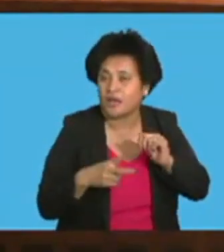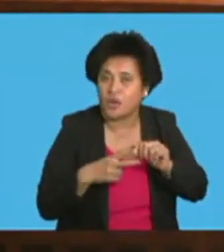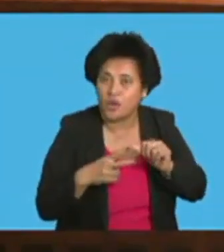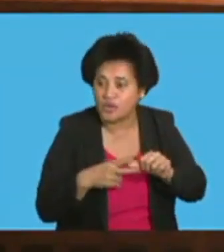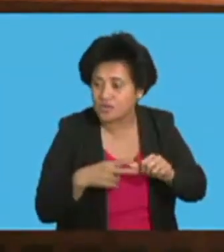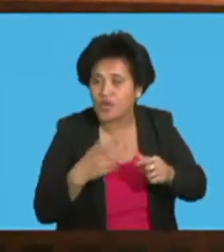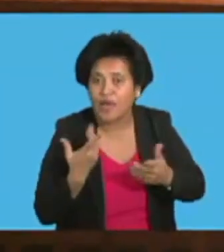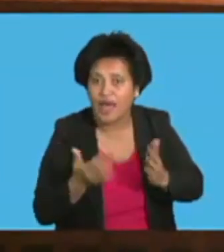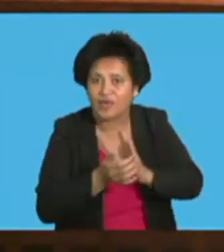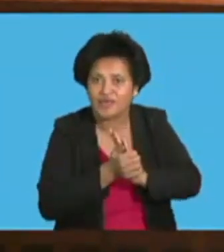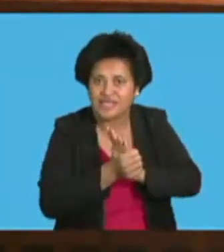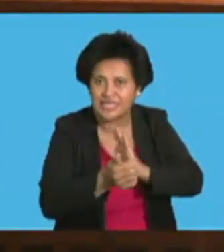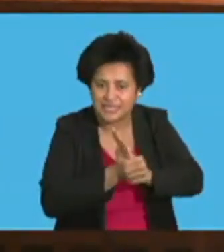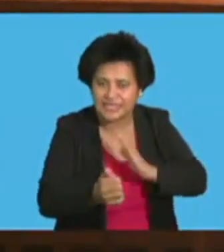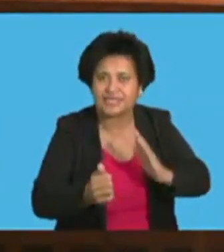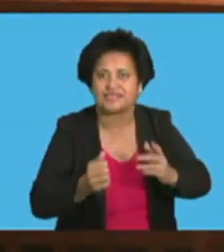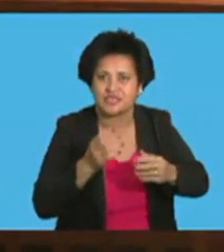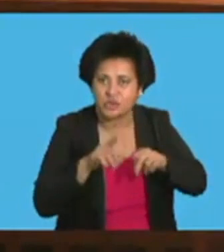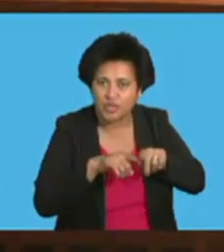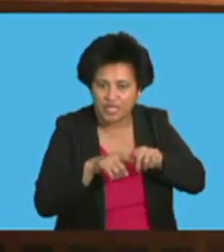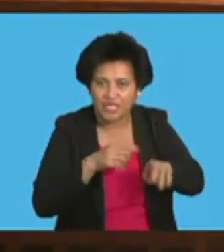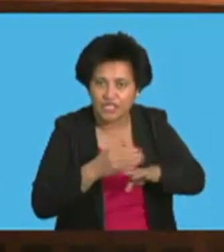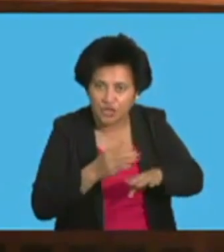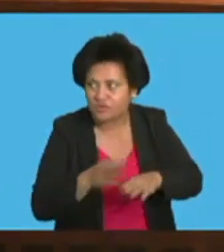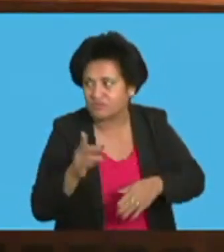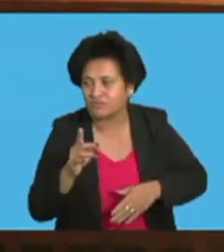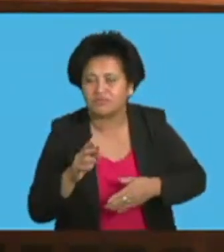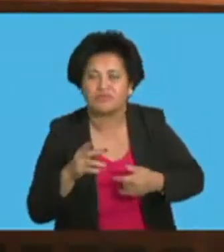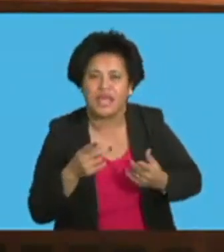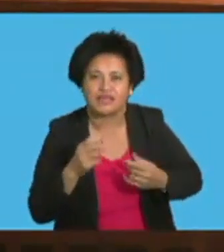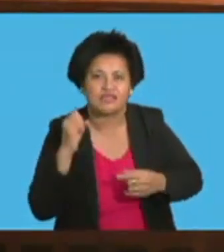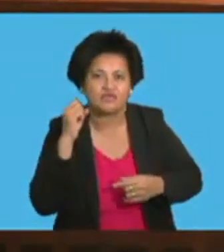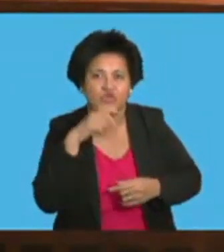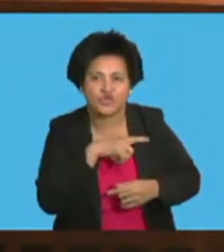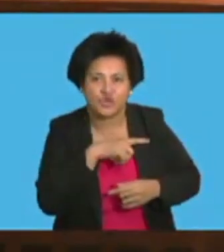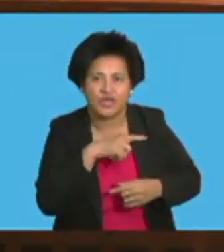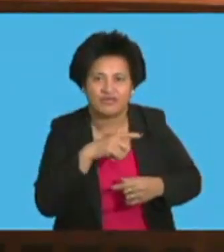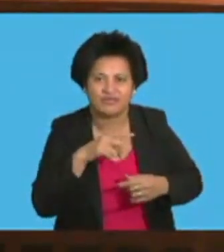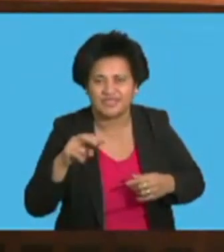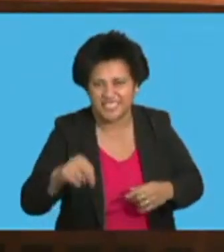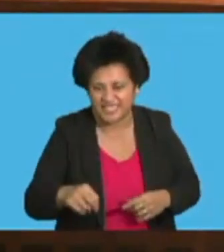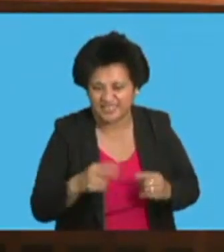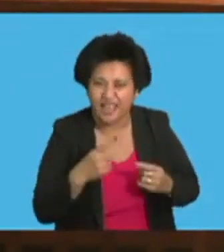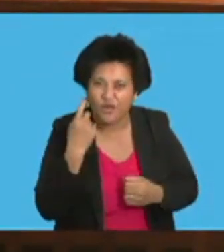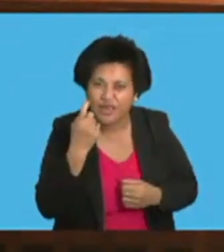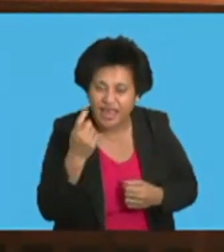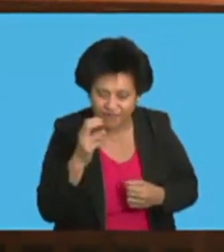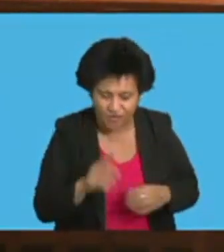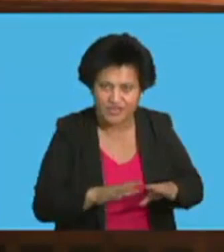physical, social, emotional, medical, intellectual, and spiritual needs, Honorable Speaker. And it also includes the future plans for the